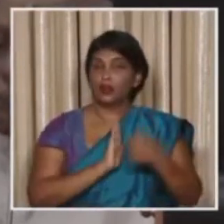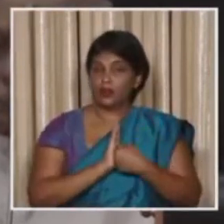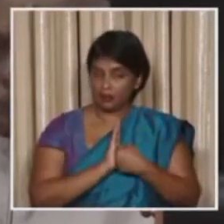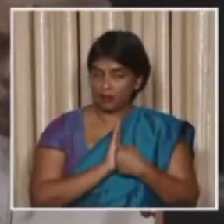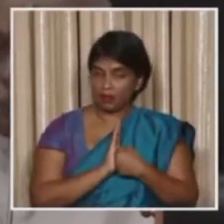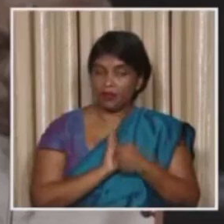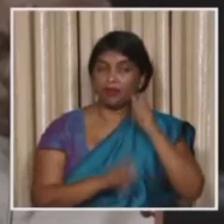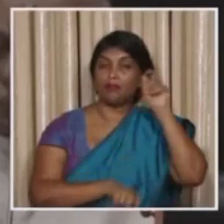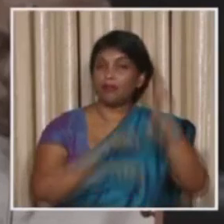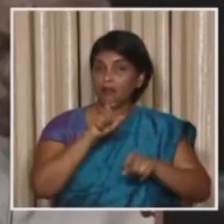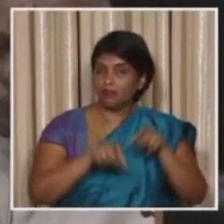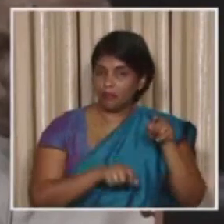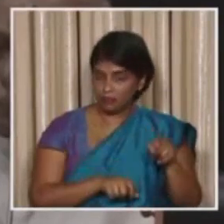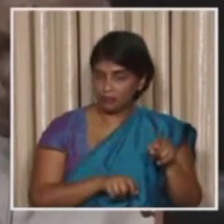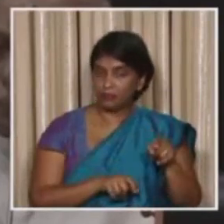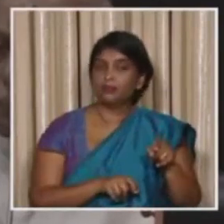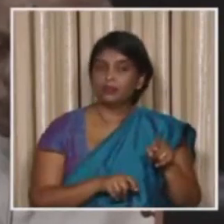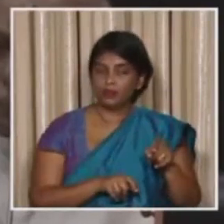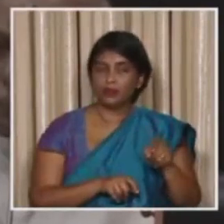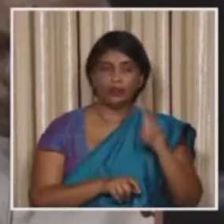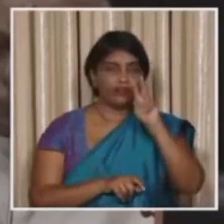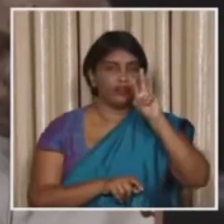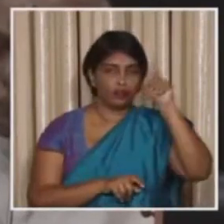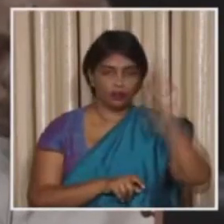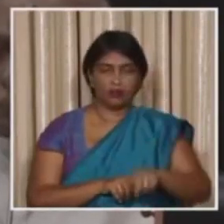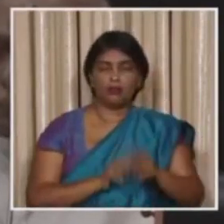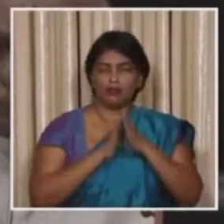21,374 complaints received by the OMP, investigations into